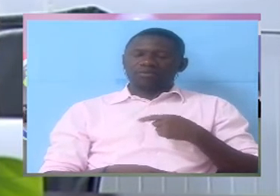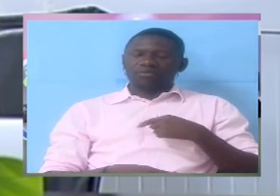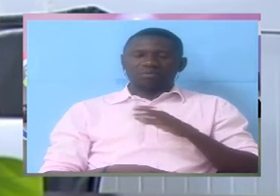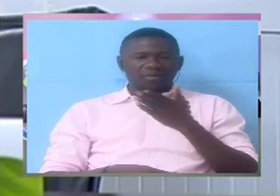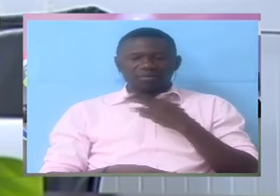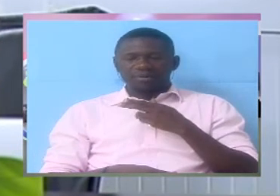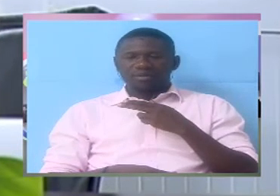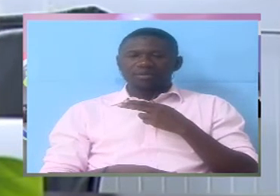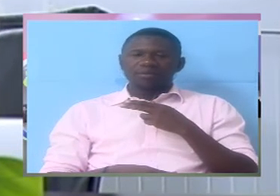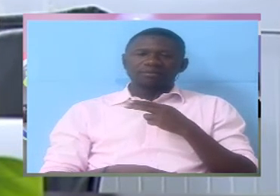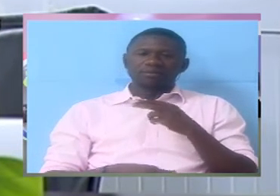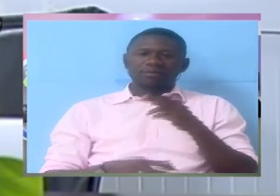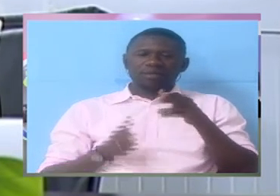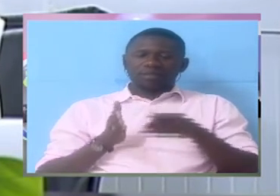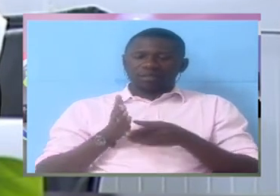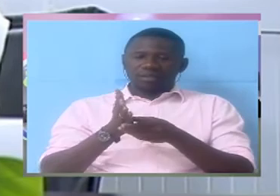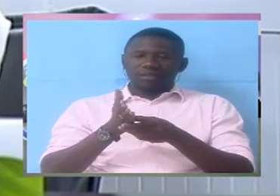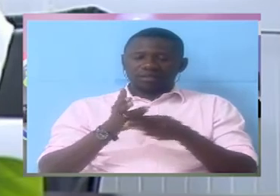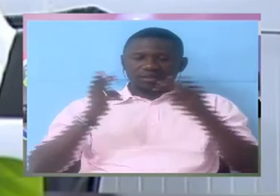may think